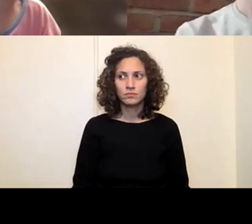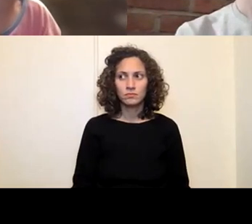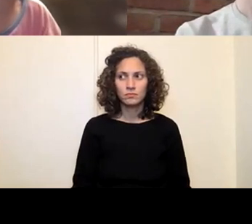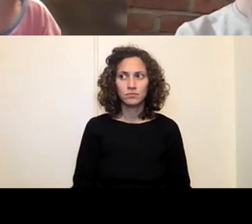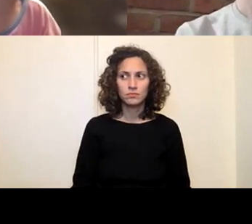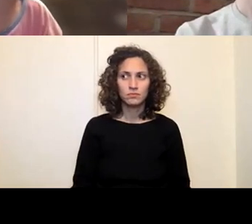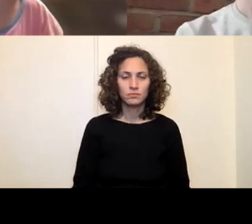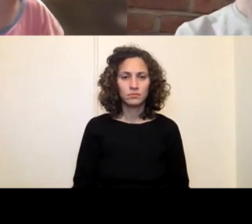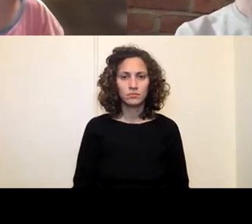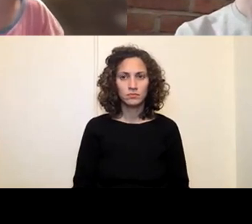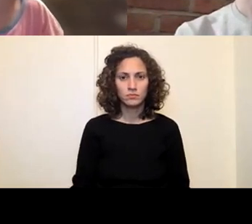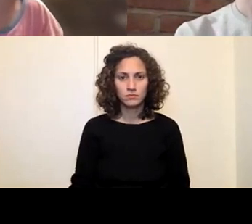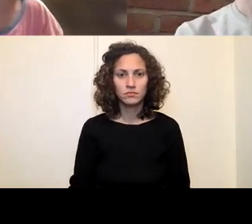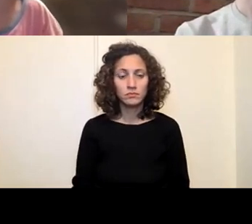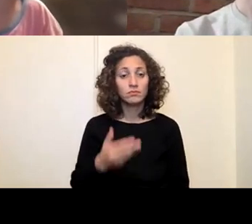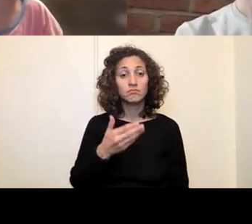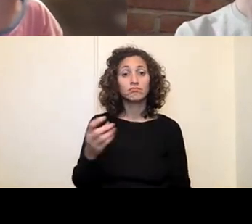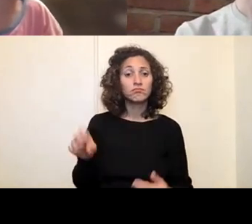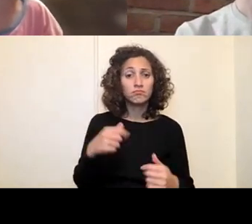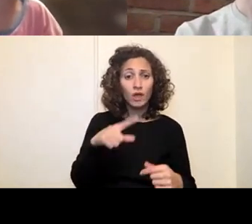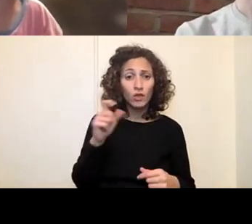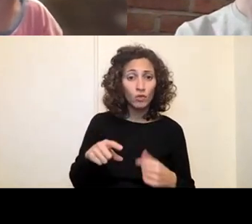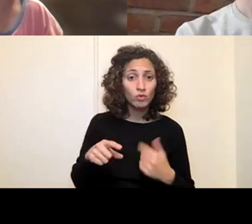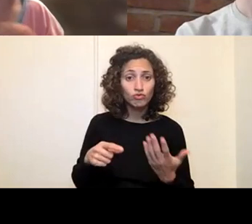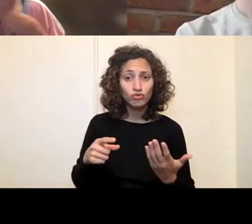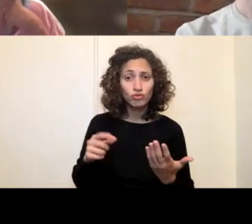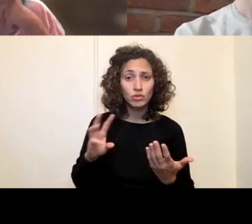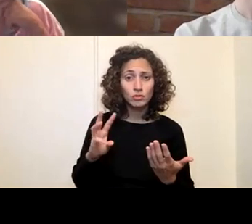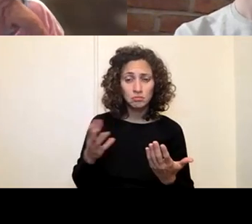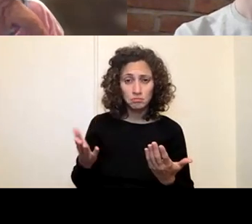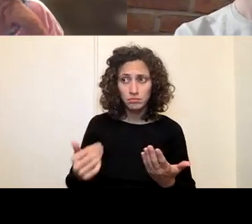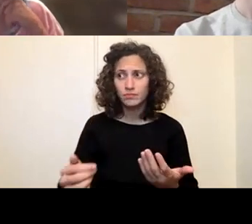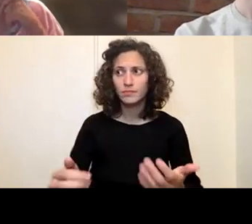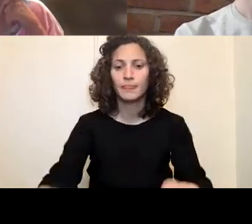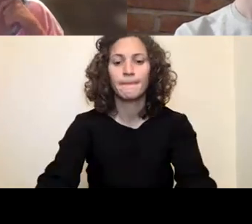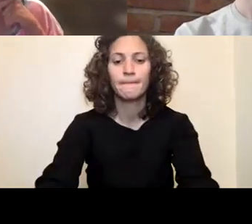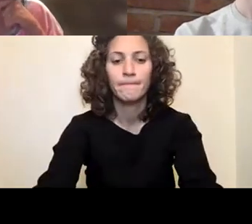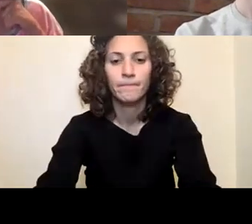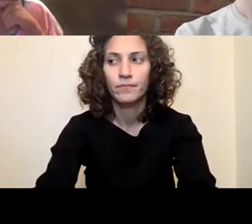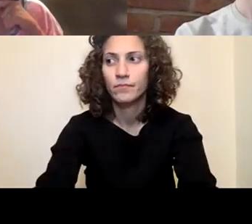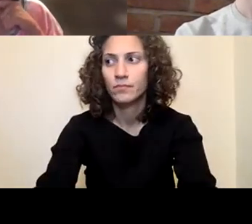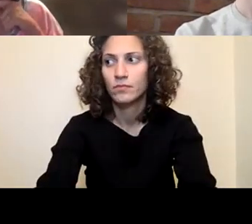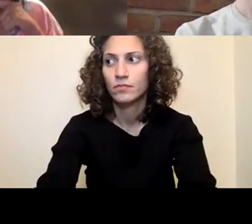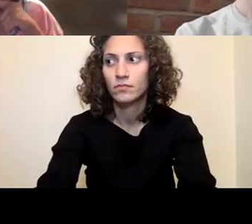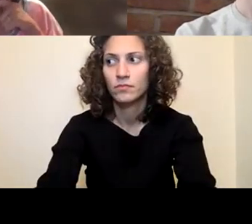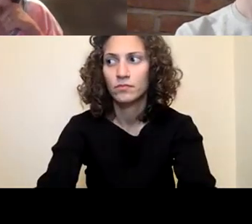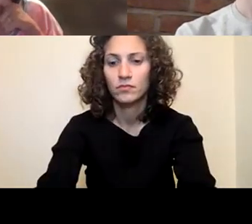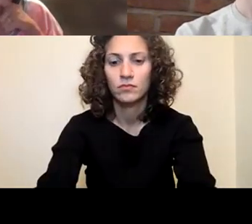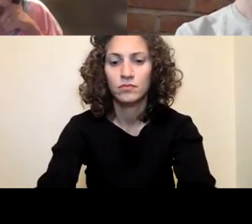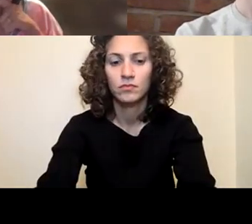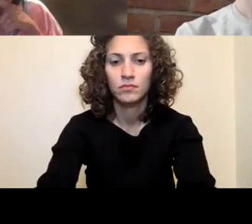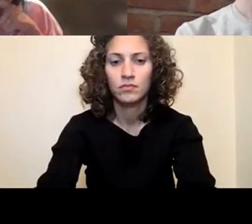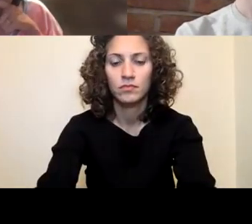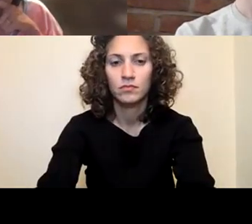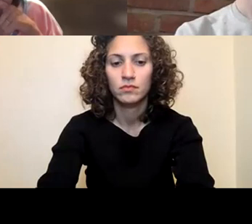Brady, what do you want to read another question if nobody? Yeah, of course. So our next question, we've had a few questions about sex